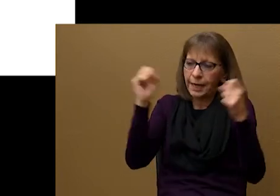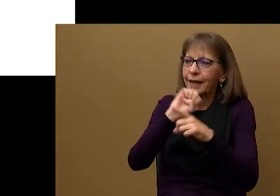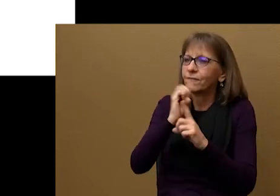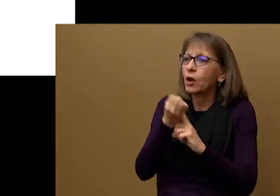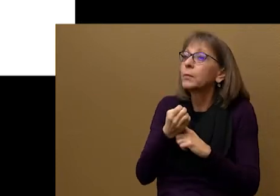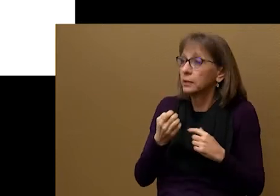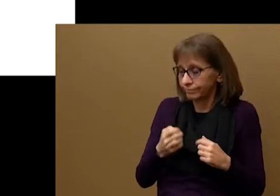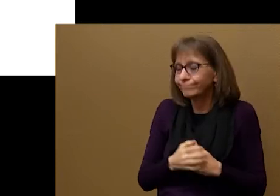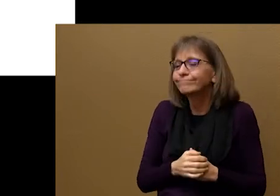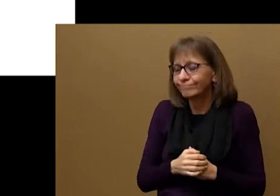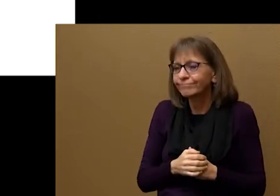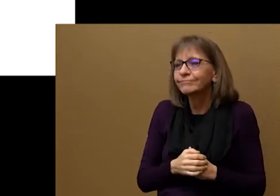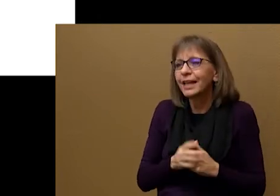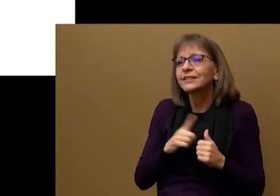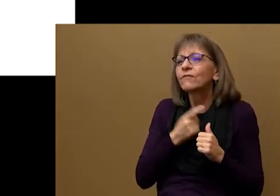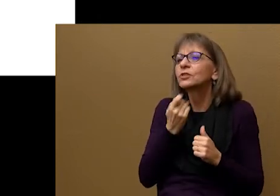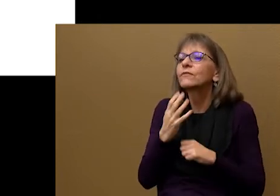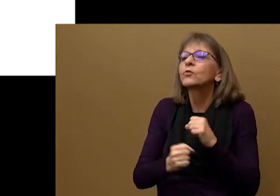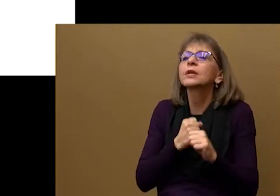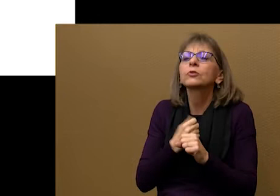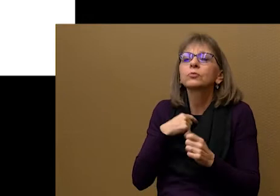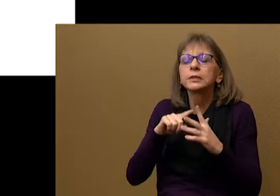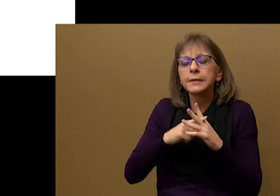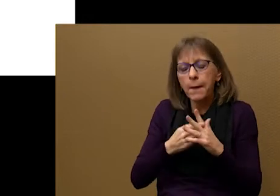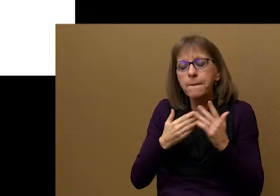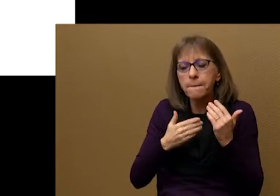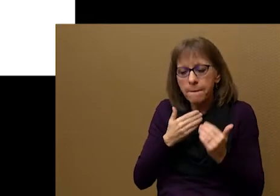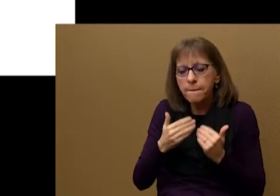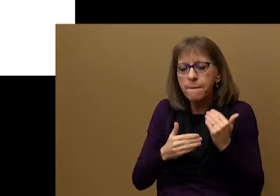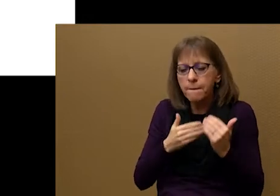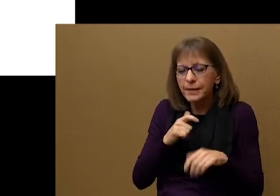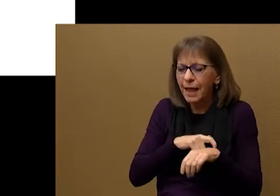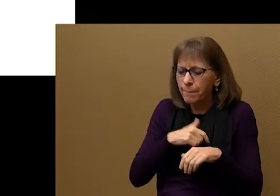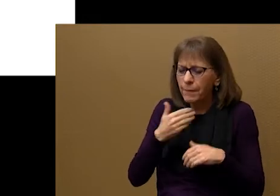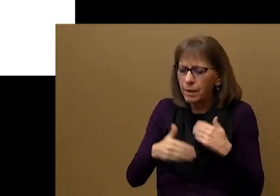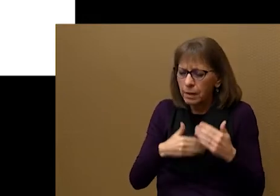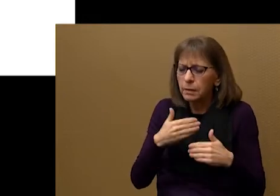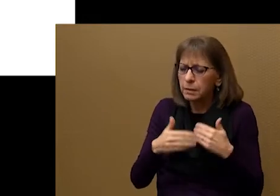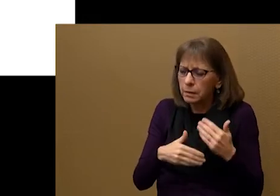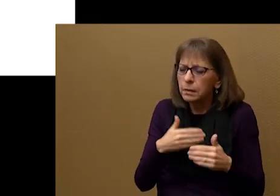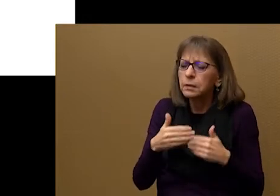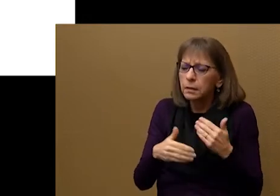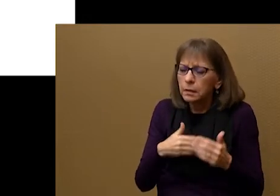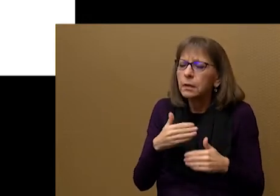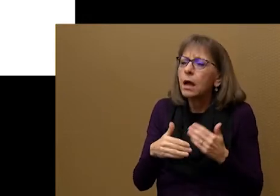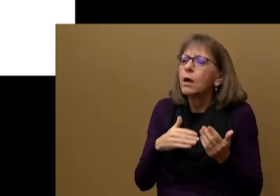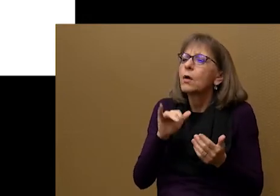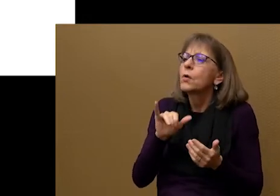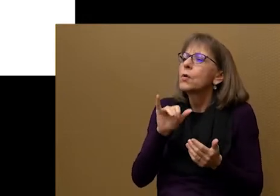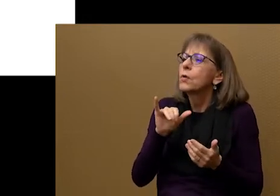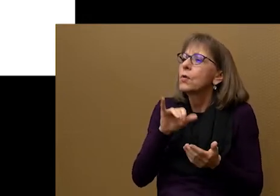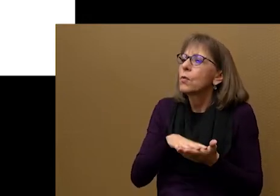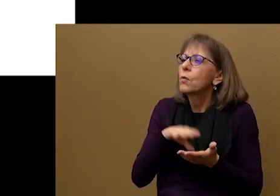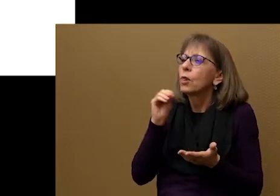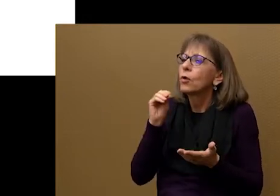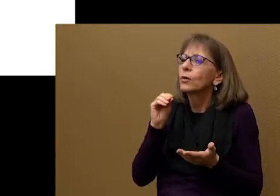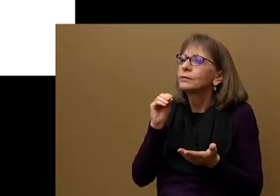environment. So that was our first few years, and we began then, after time, to learn some